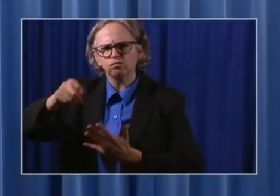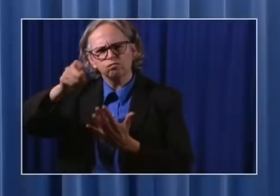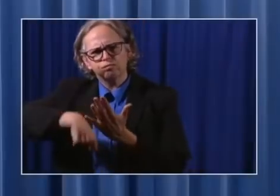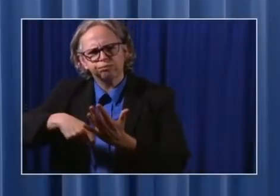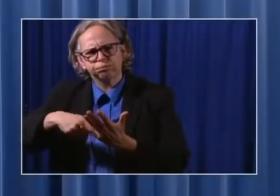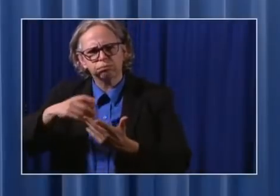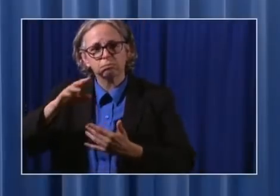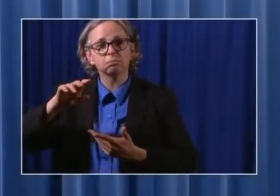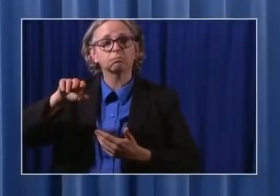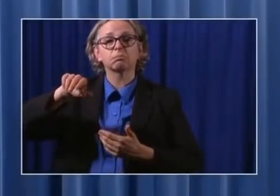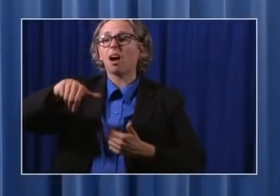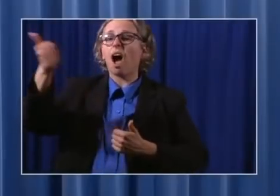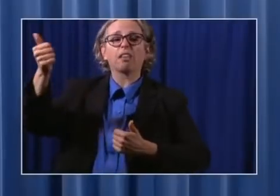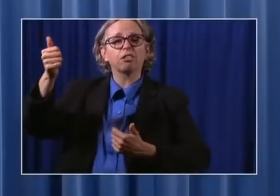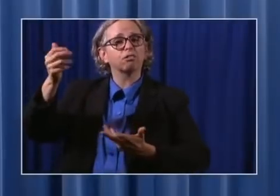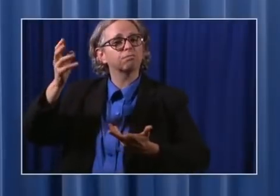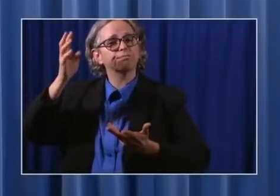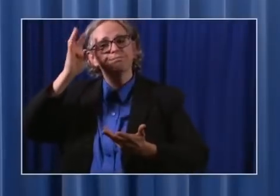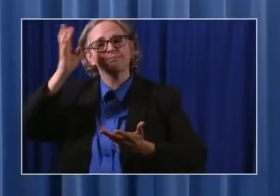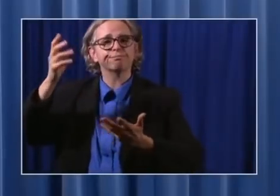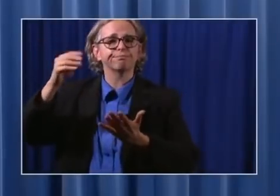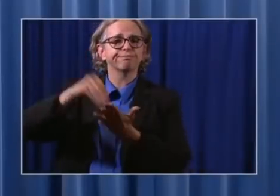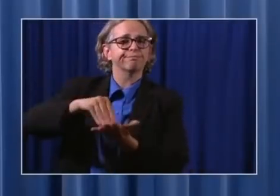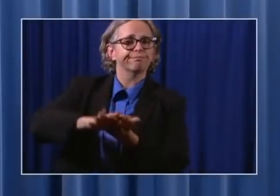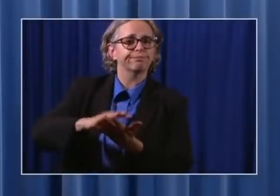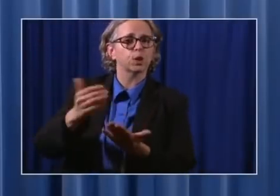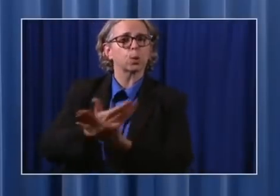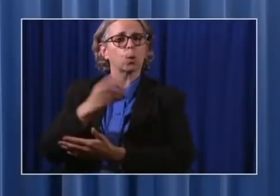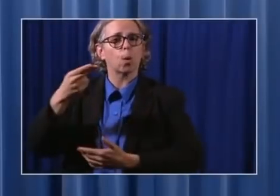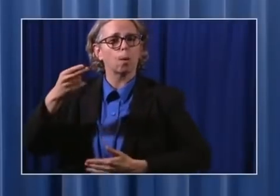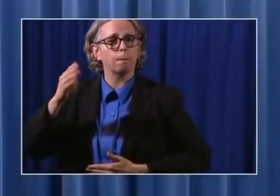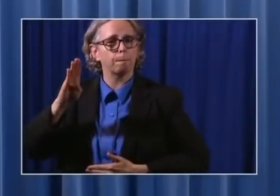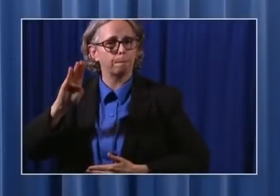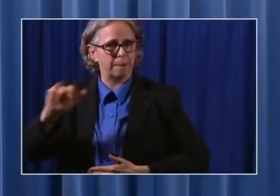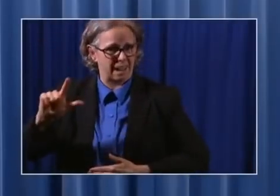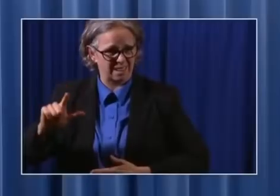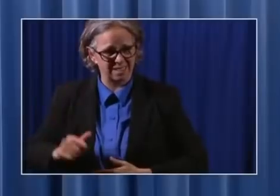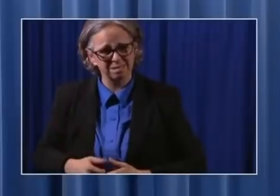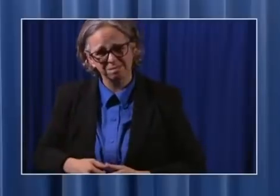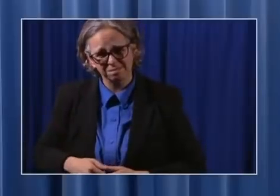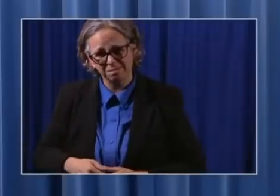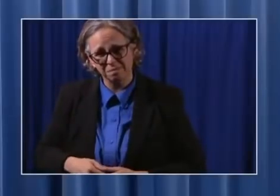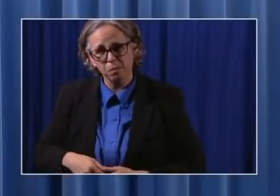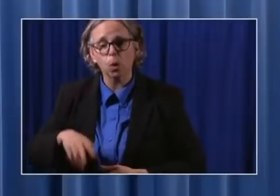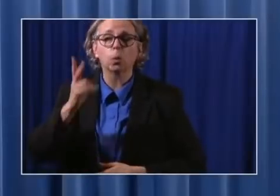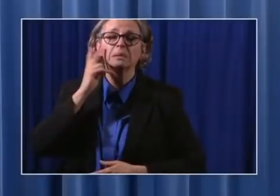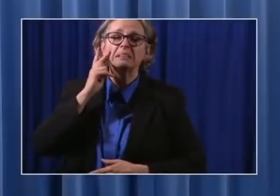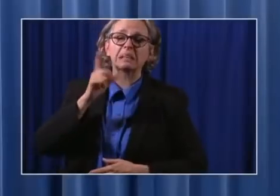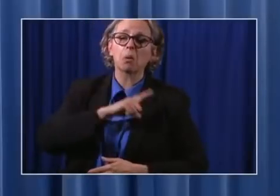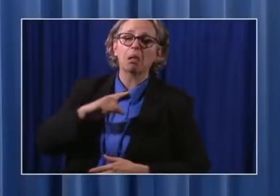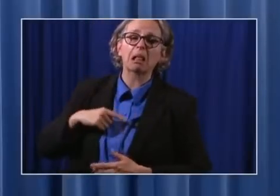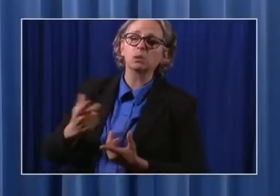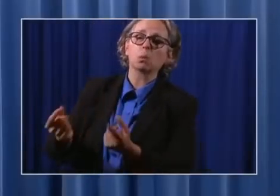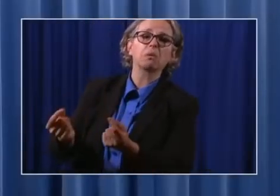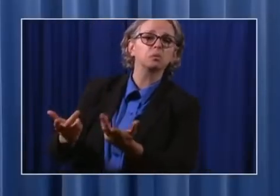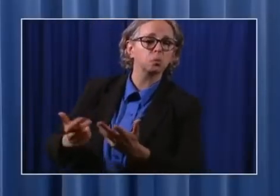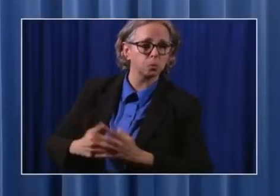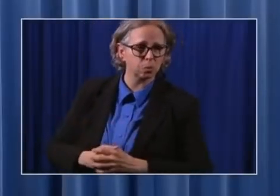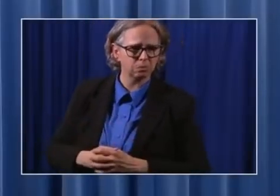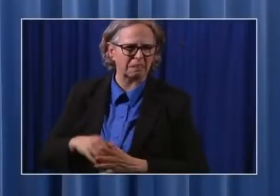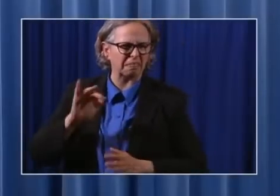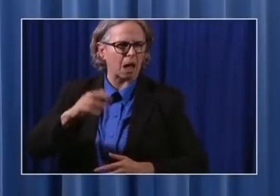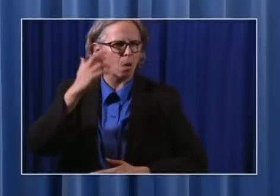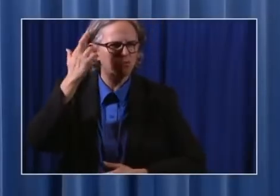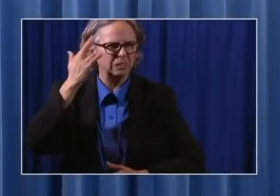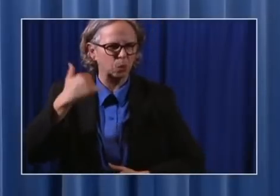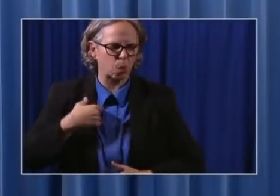alternative. Again, we'll see what the legislature wants to do, but that's why I came to that conclusion. It's a